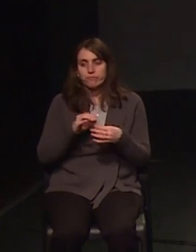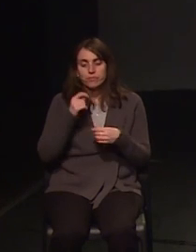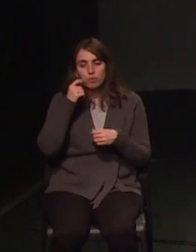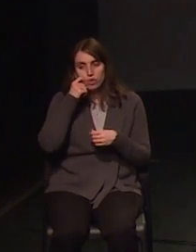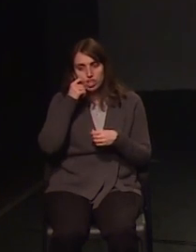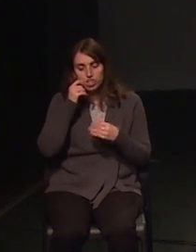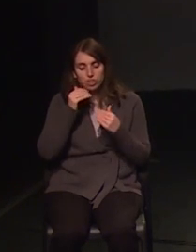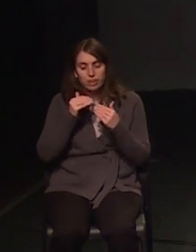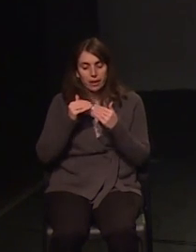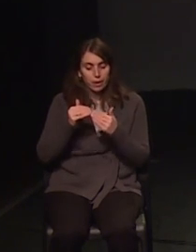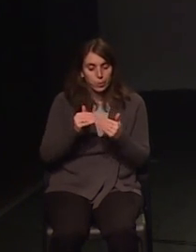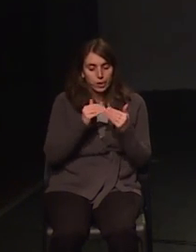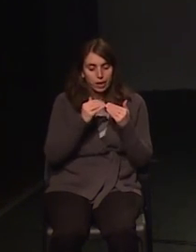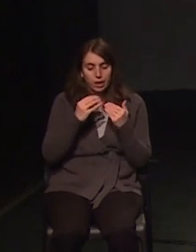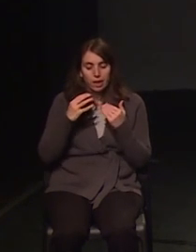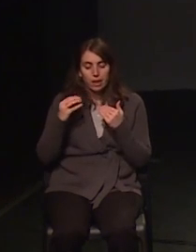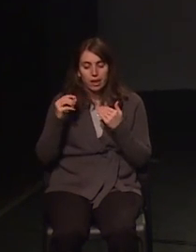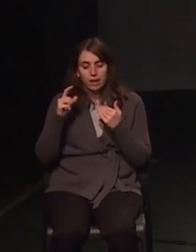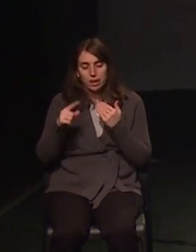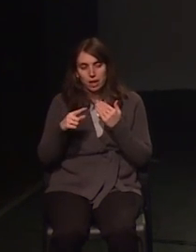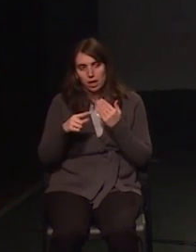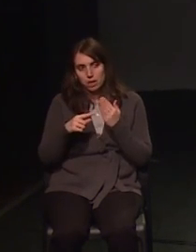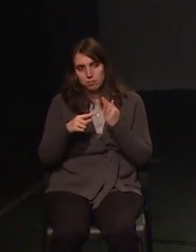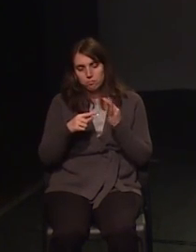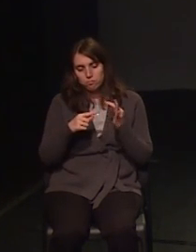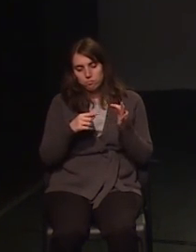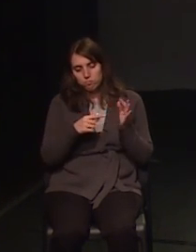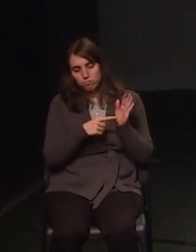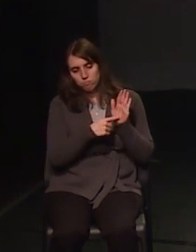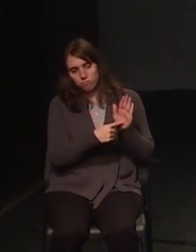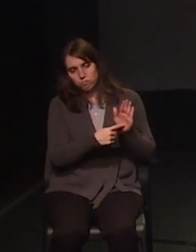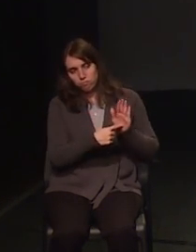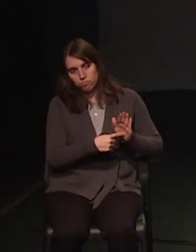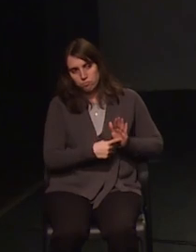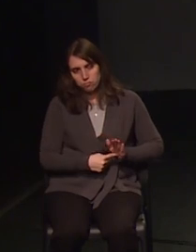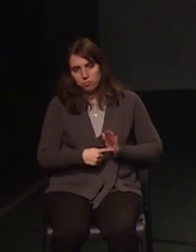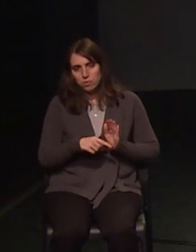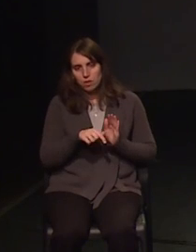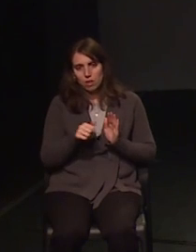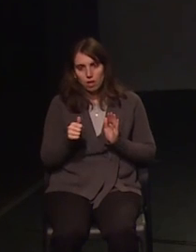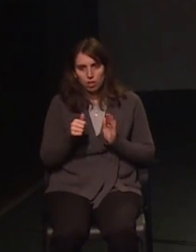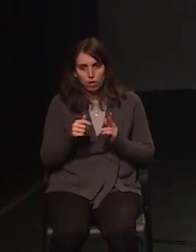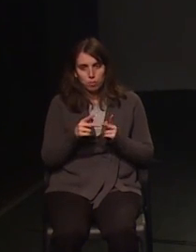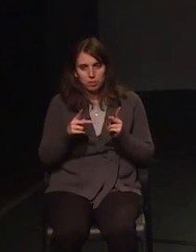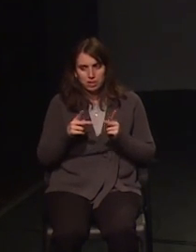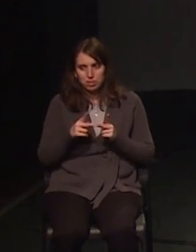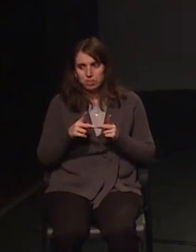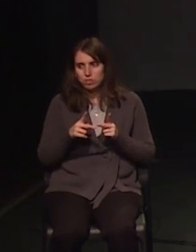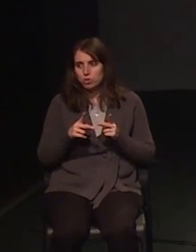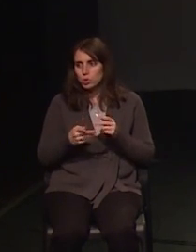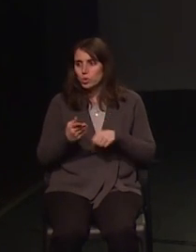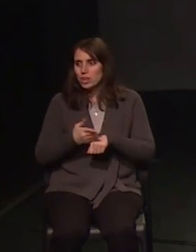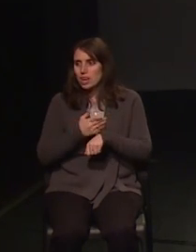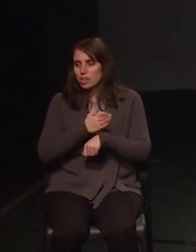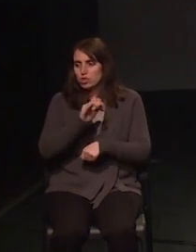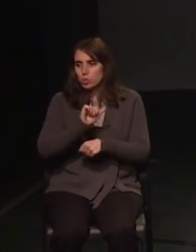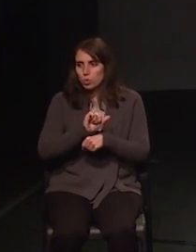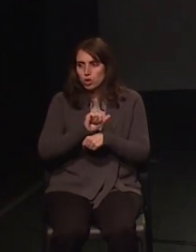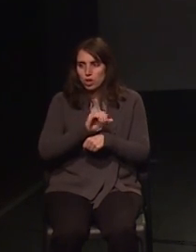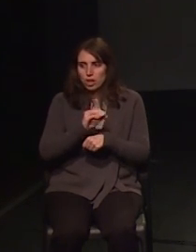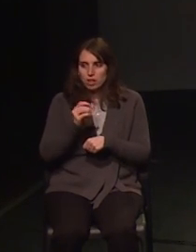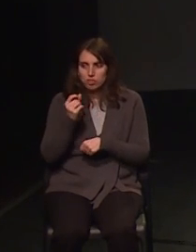well as can point you in directions to enhance your own work and understanding. So Sage, as a